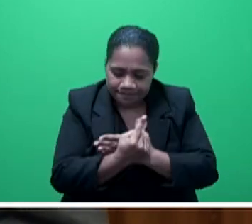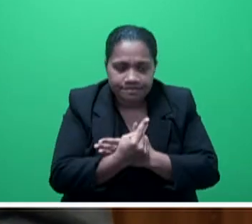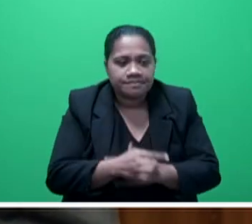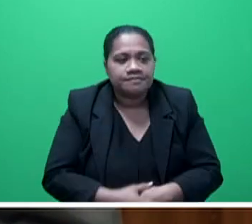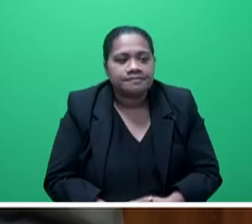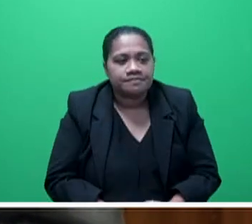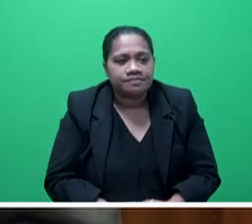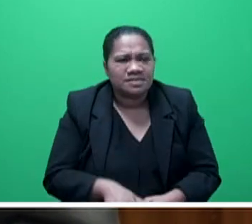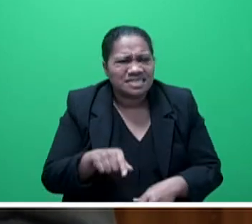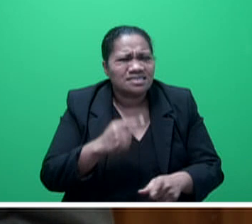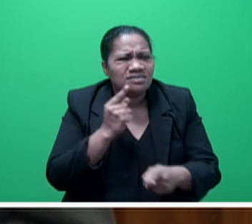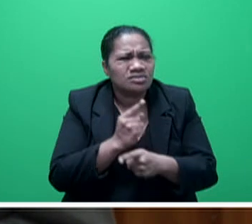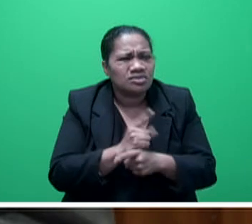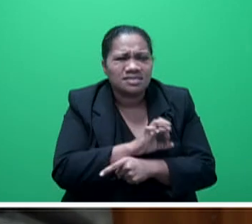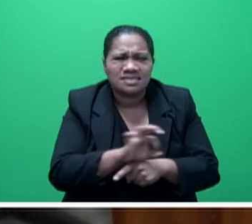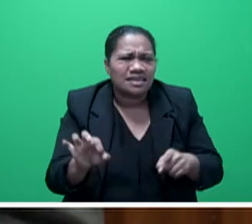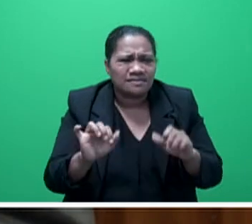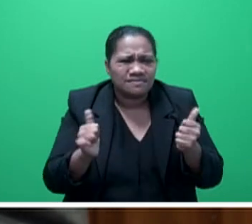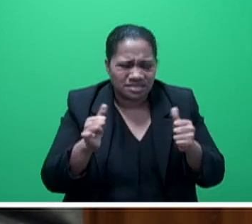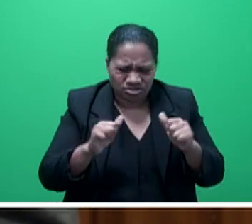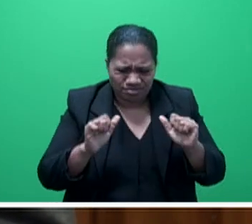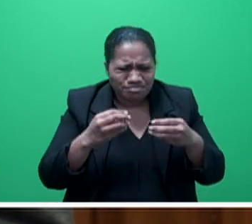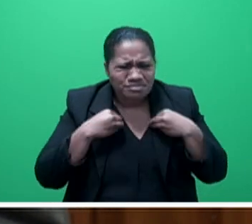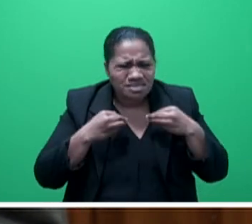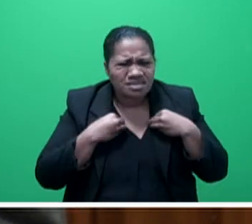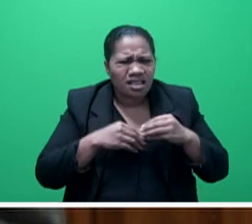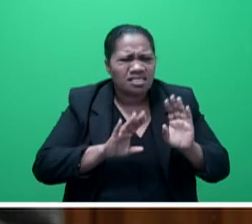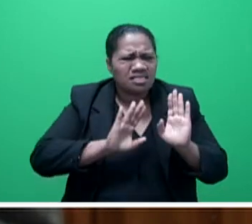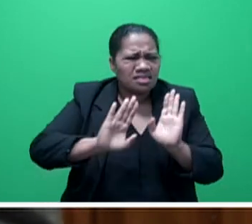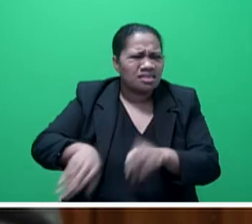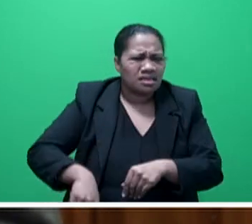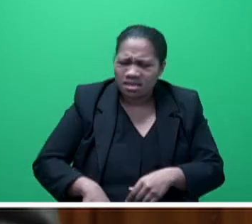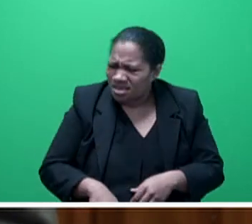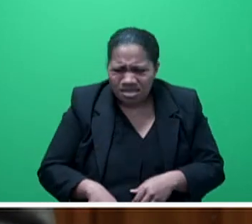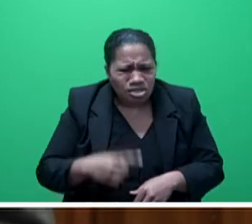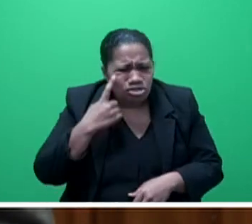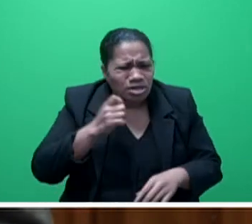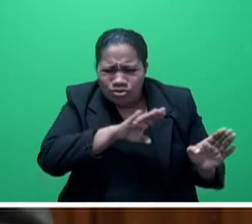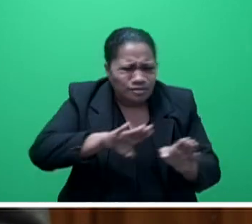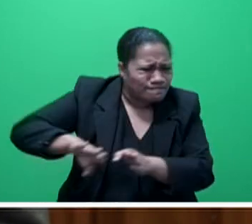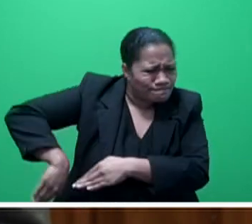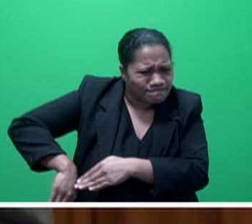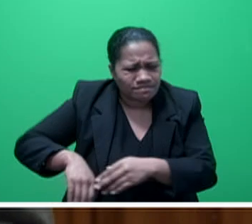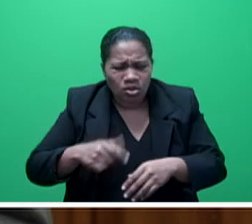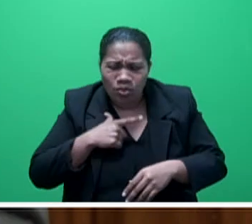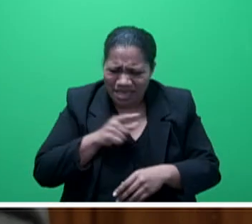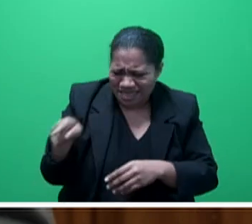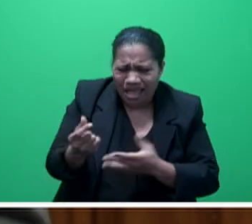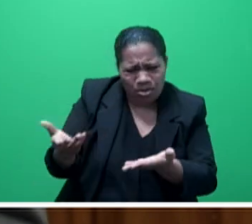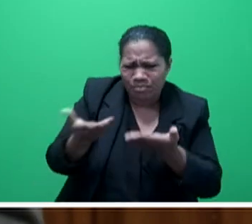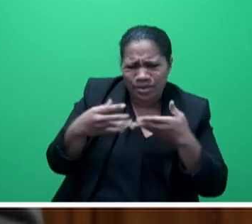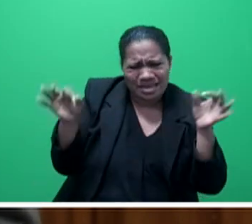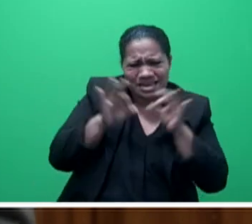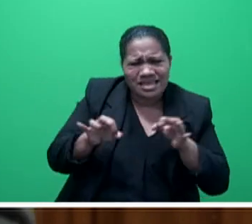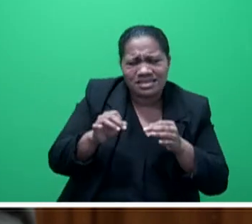of unfinished business is null and void. Stay away from these kinds of settlements because it will bring about nothing but chaos